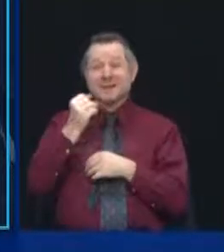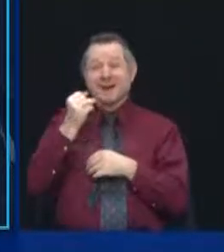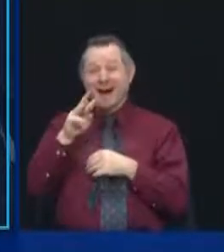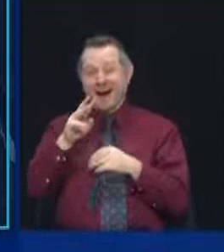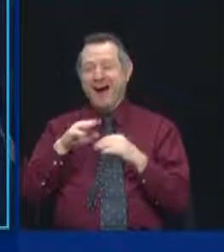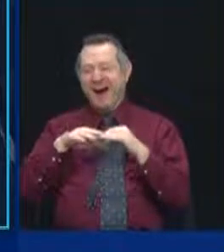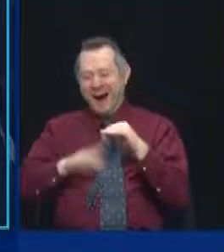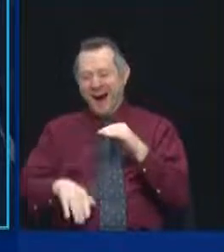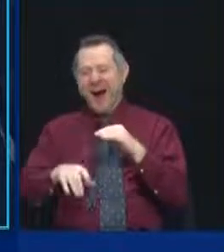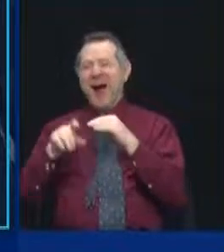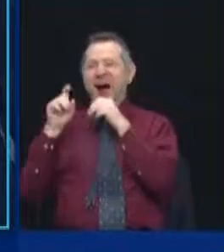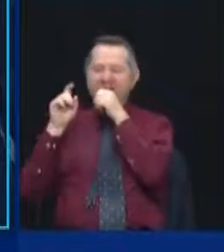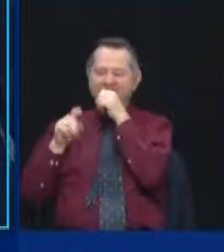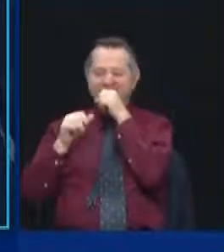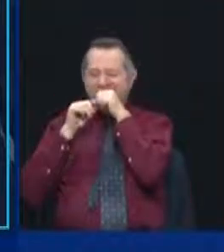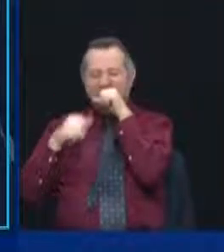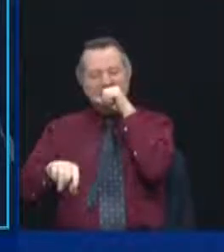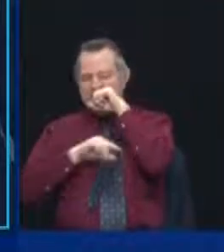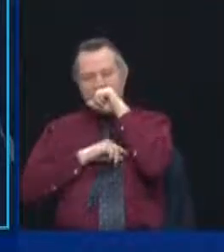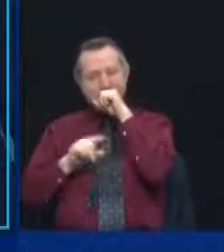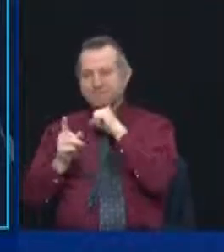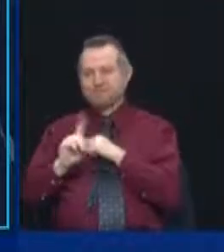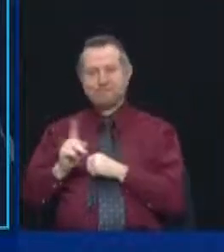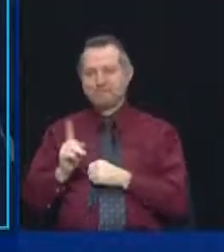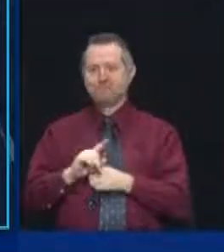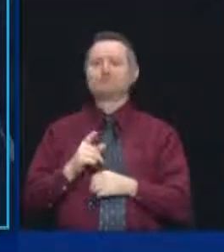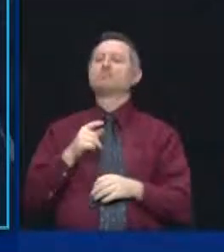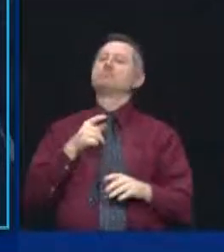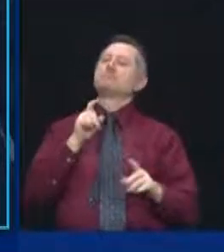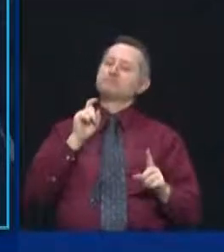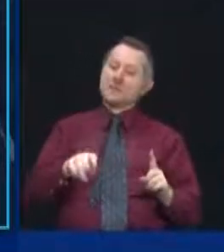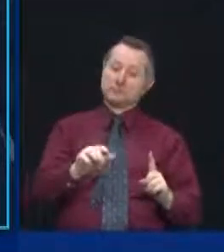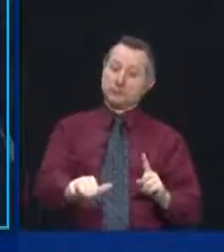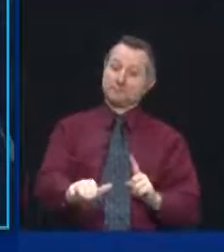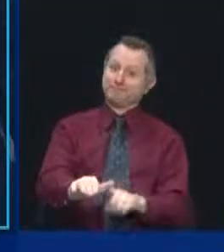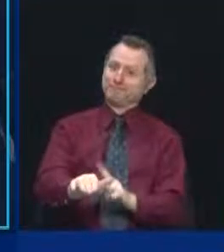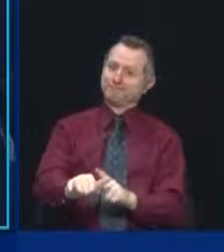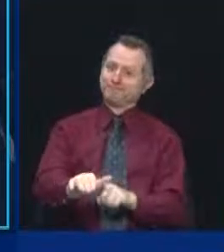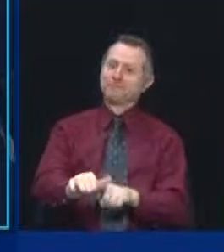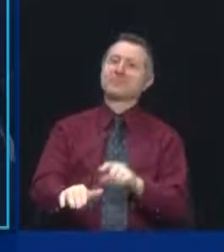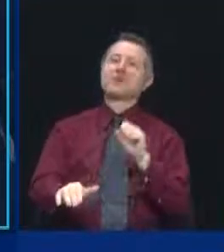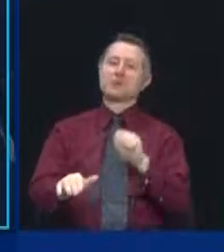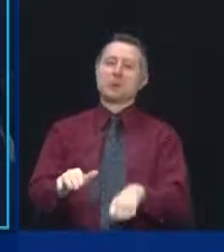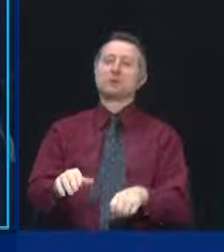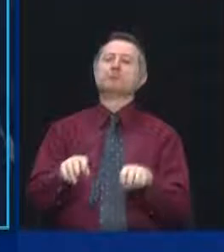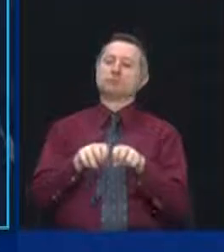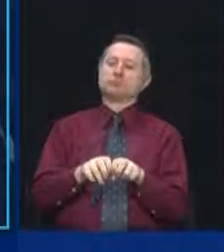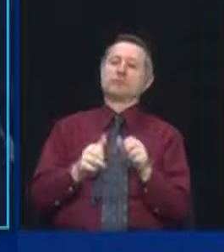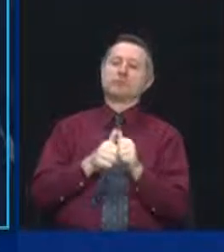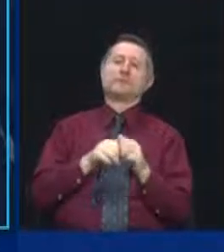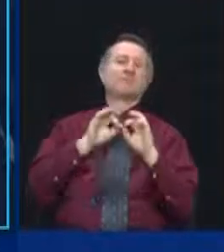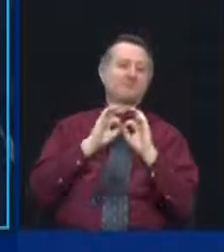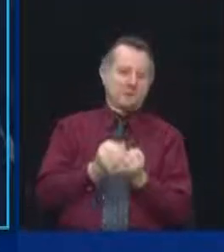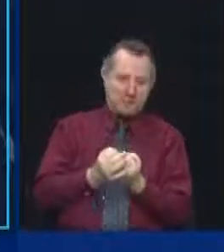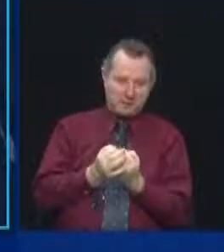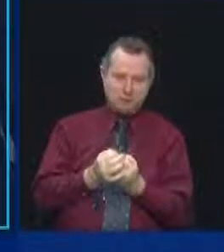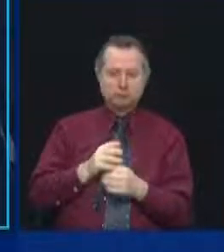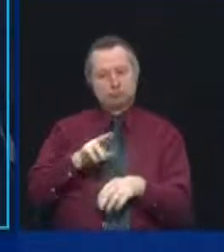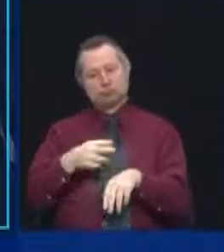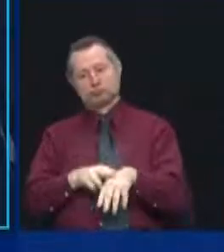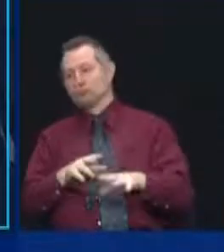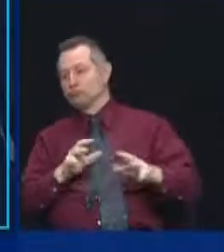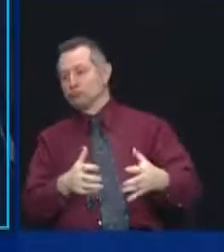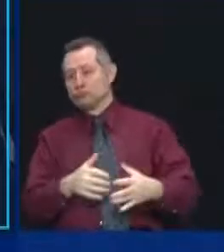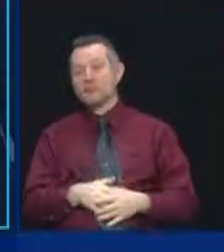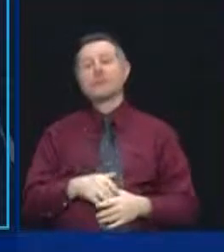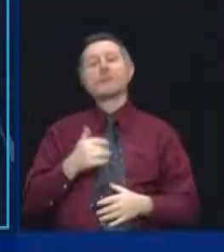not eligible, that child can be seated with the family. We ask them